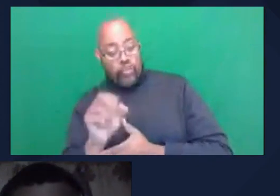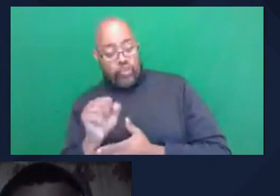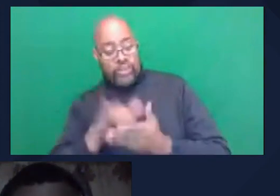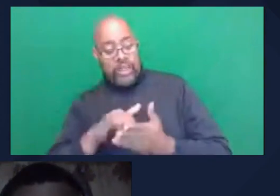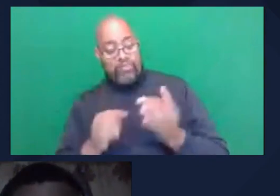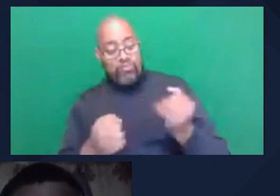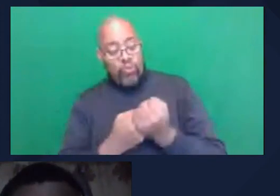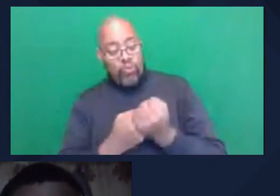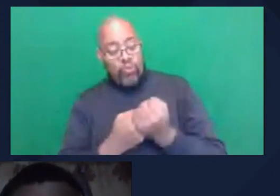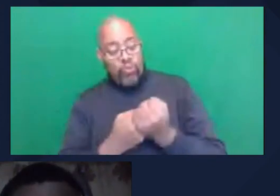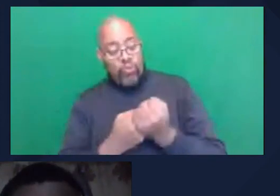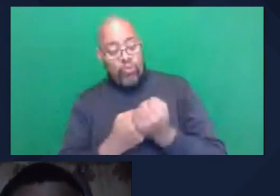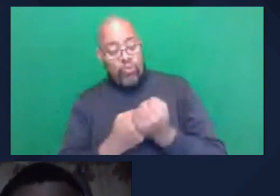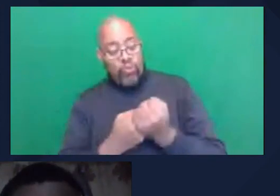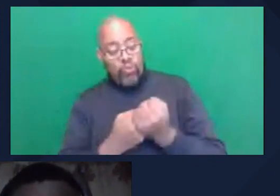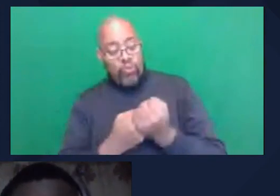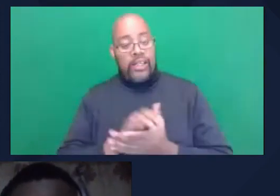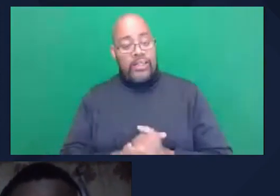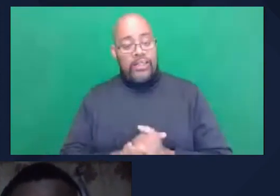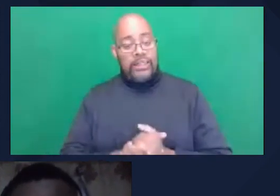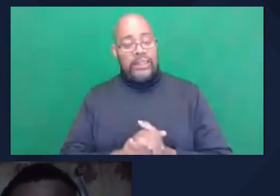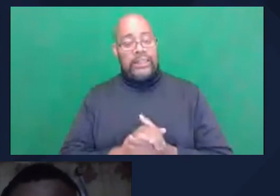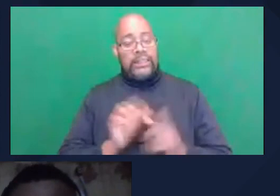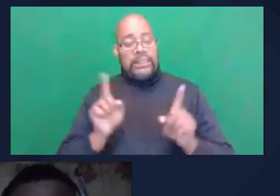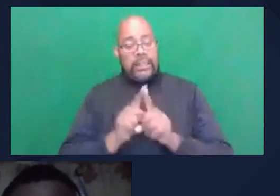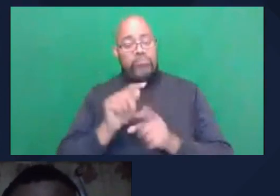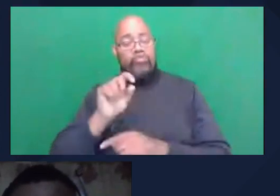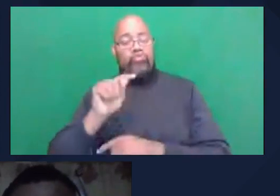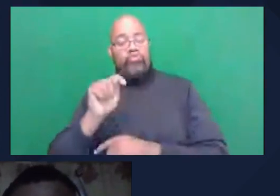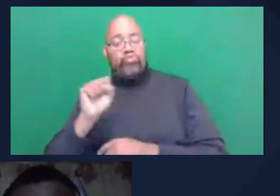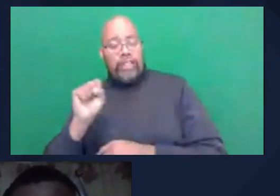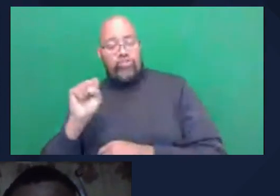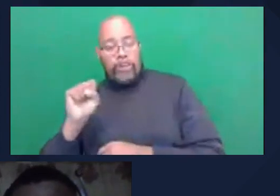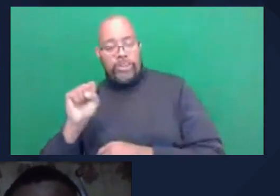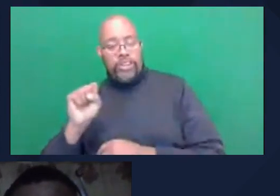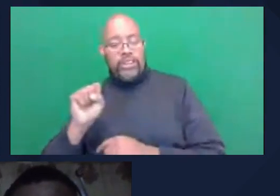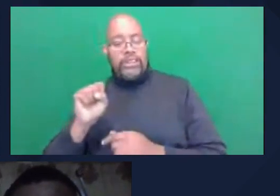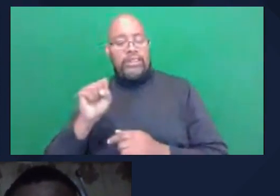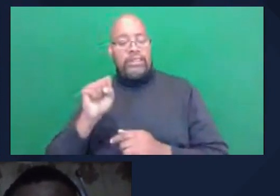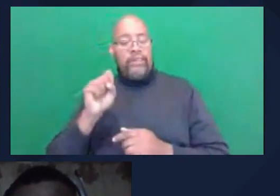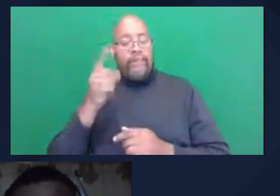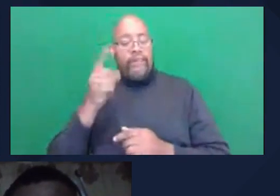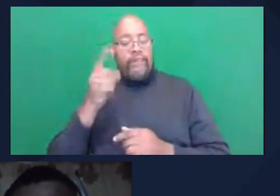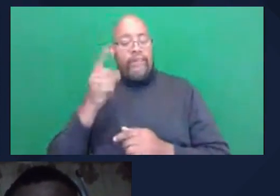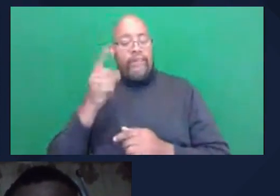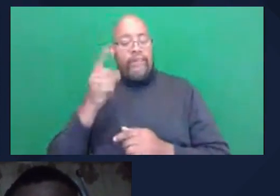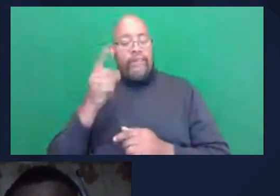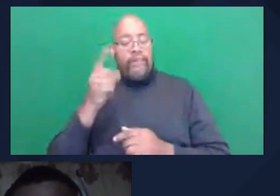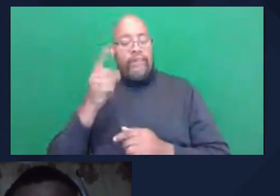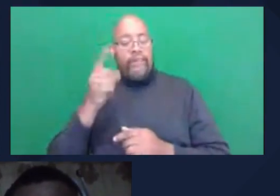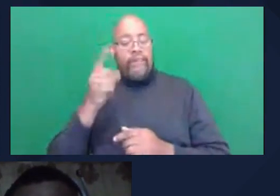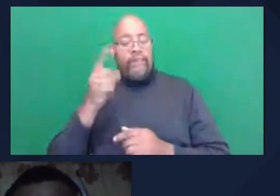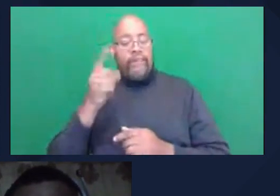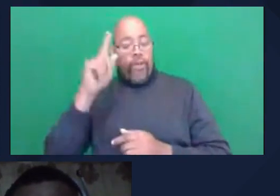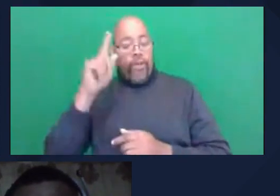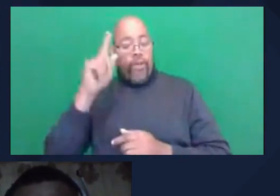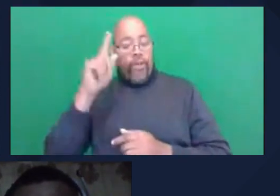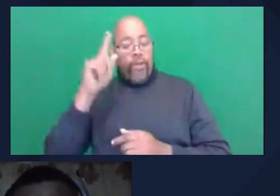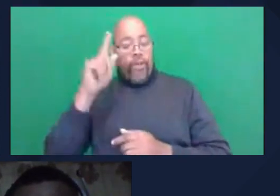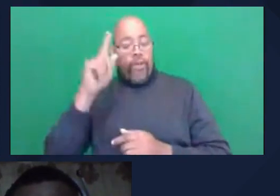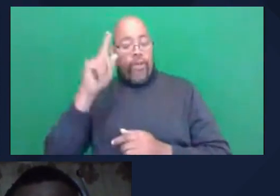that same transcription factor binds to the promoter of Thy1. It seems like at the bioinformatic level it appears to be the case, but we